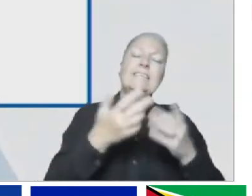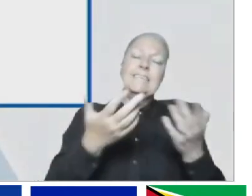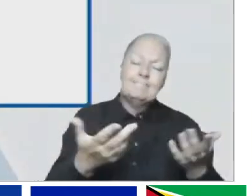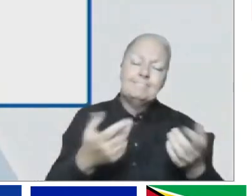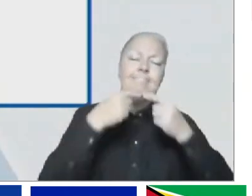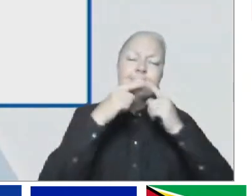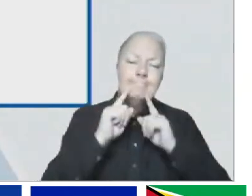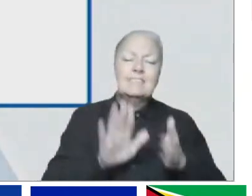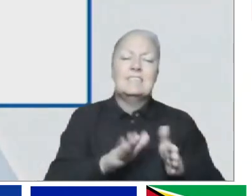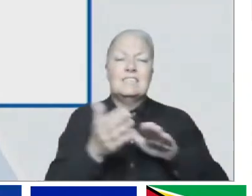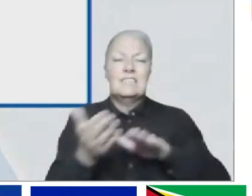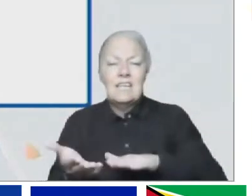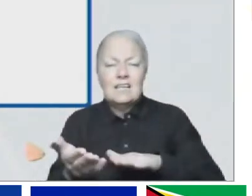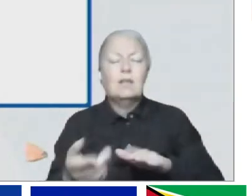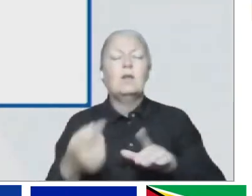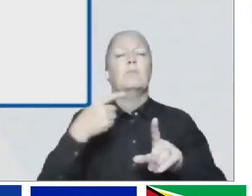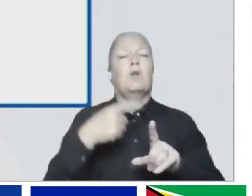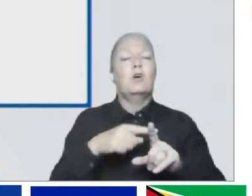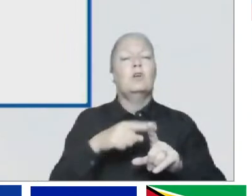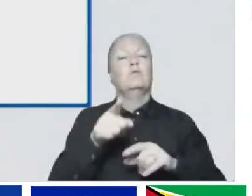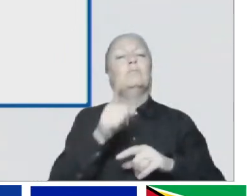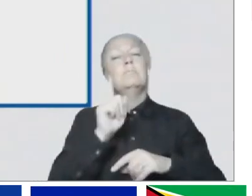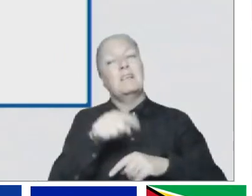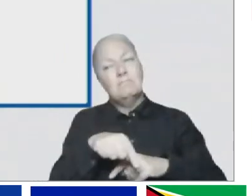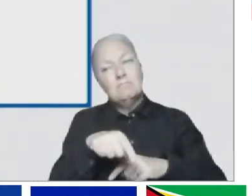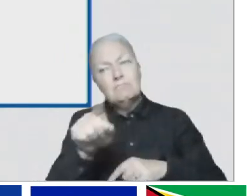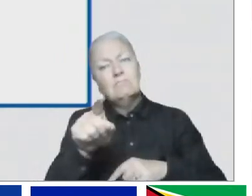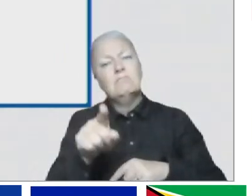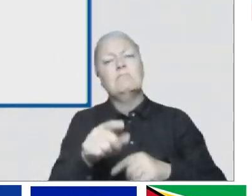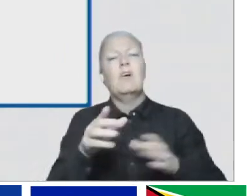facilities. So quite a bit of information through our